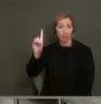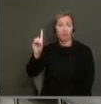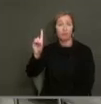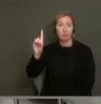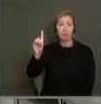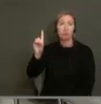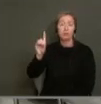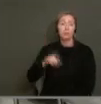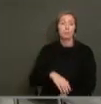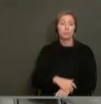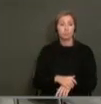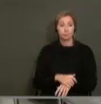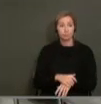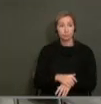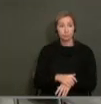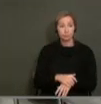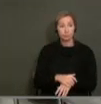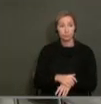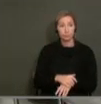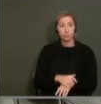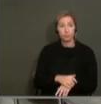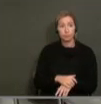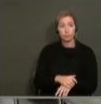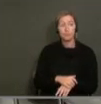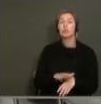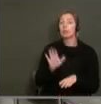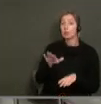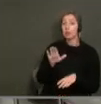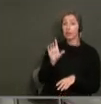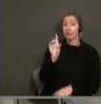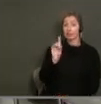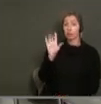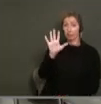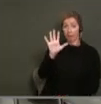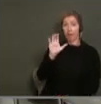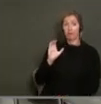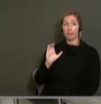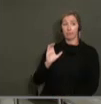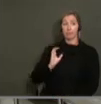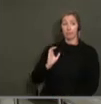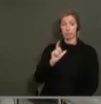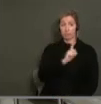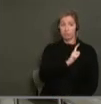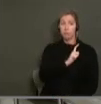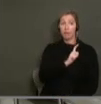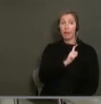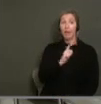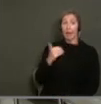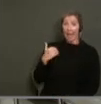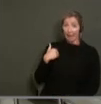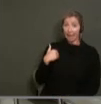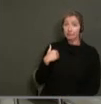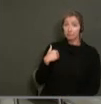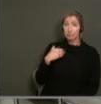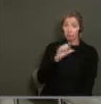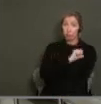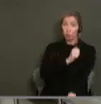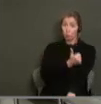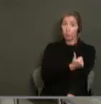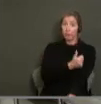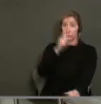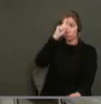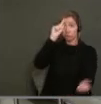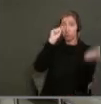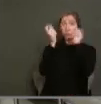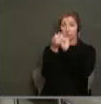So said himself at District 5 that city council has the power to reconsider ordinances.